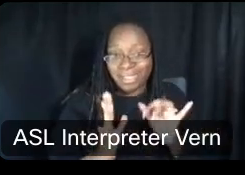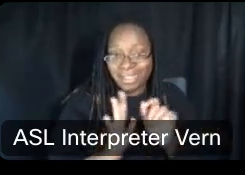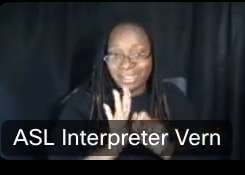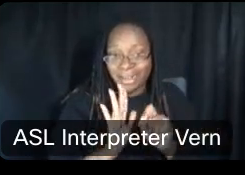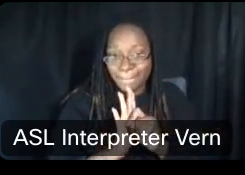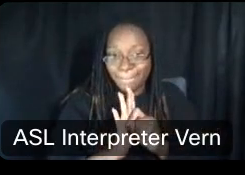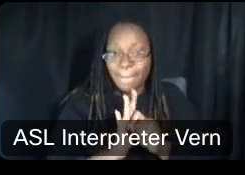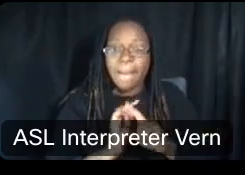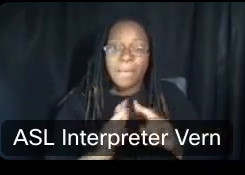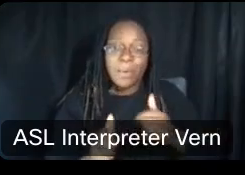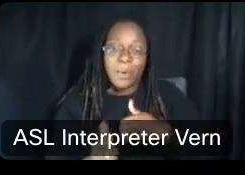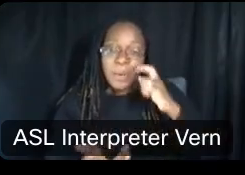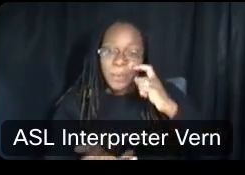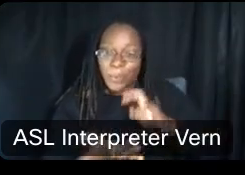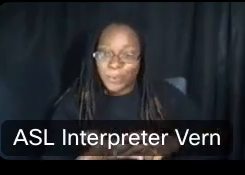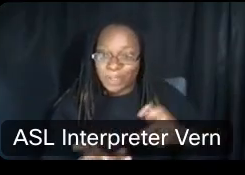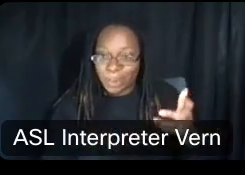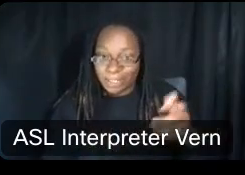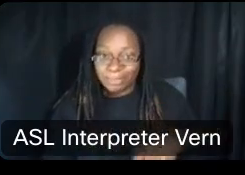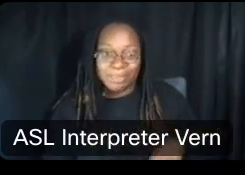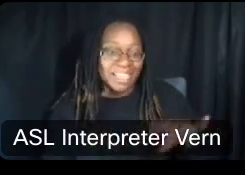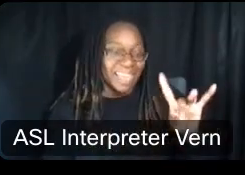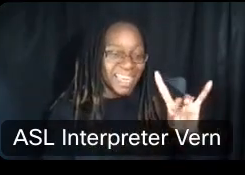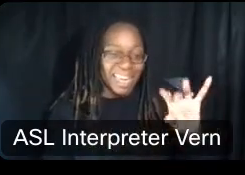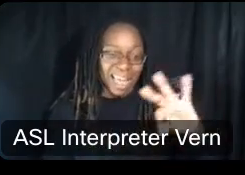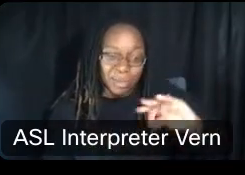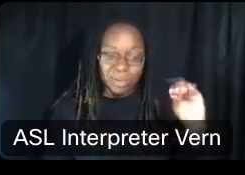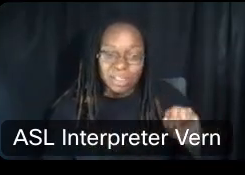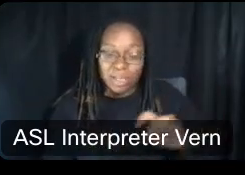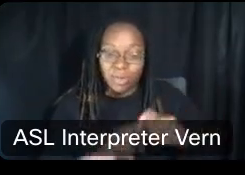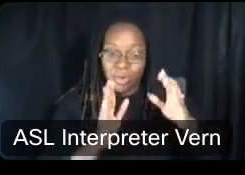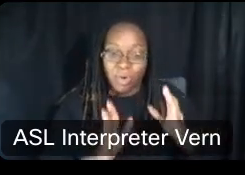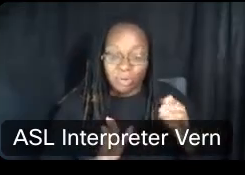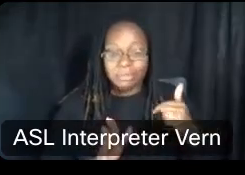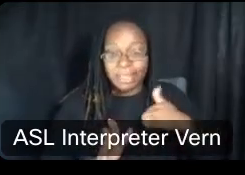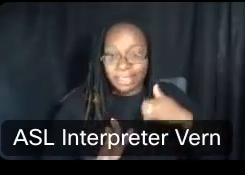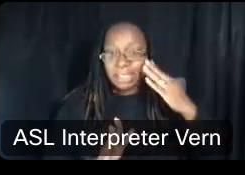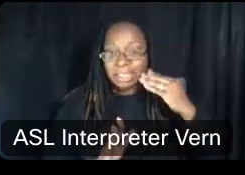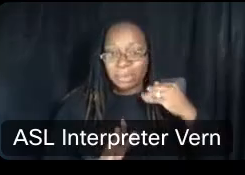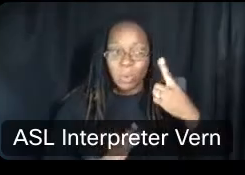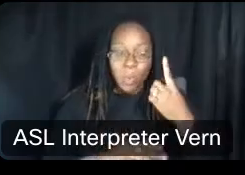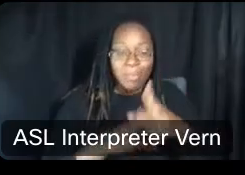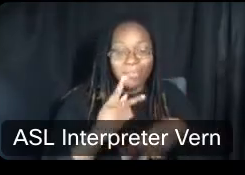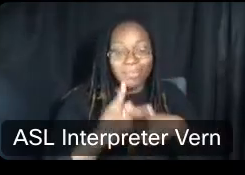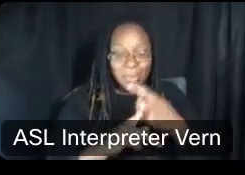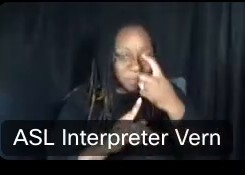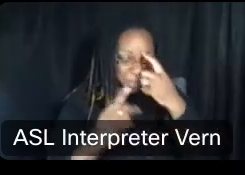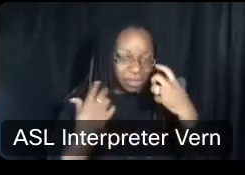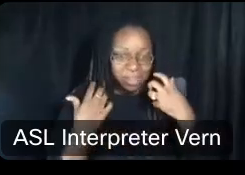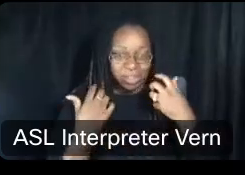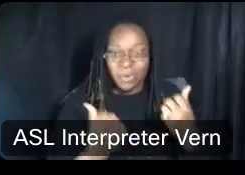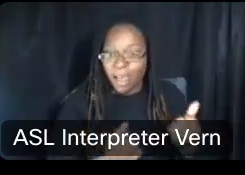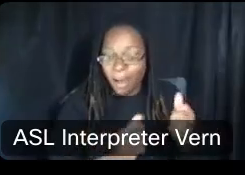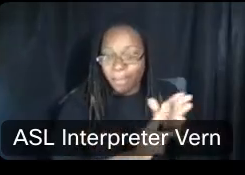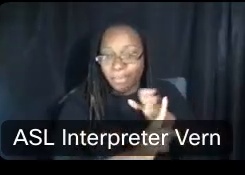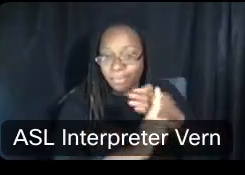of callers had experienced at least one form of mental health coercion. Now, keep in mind that callers were